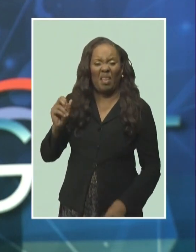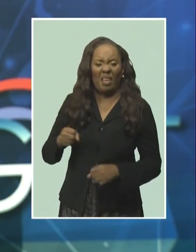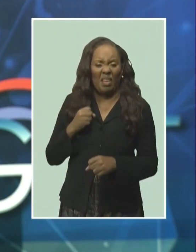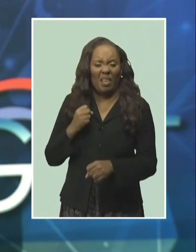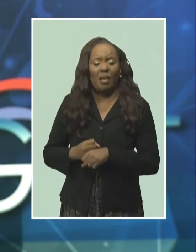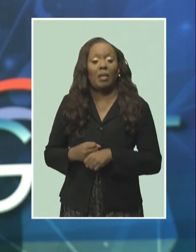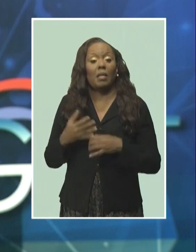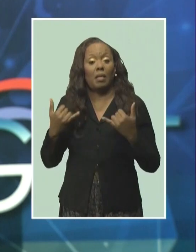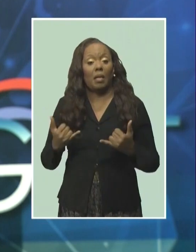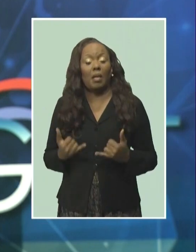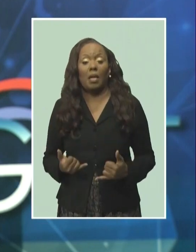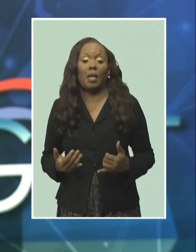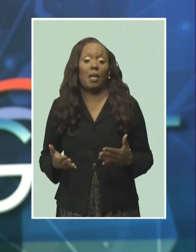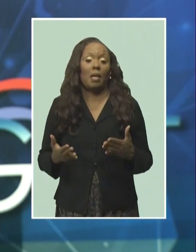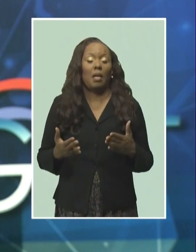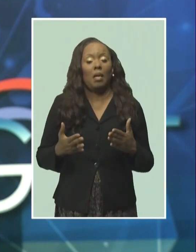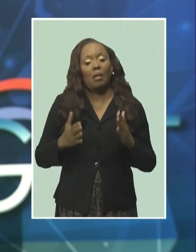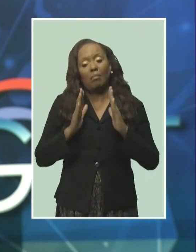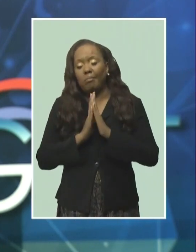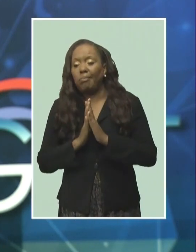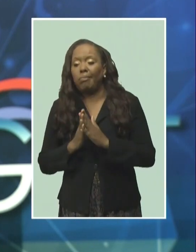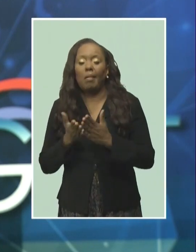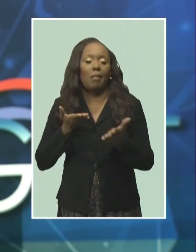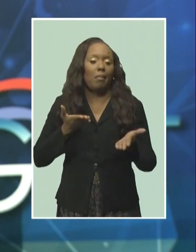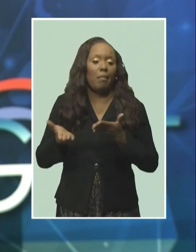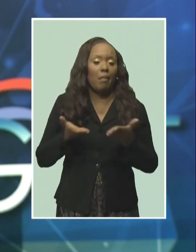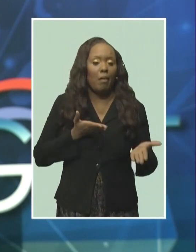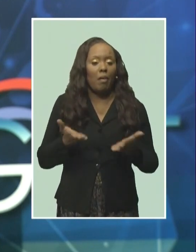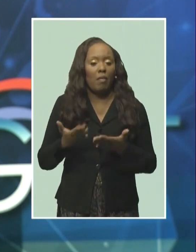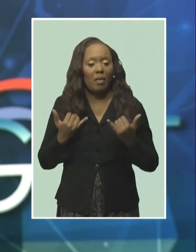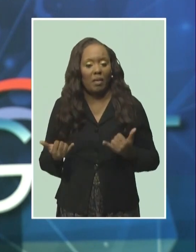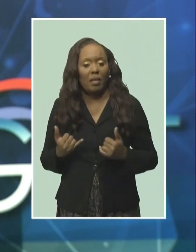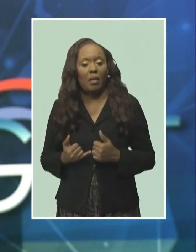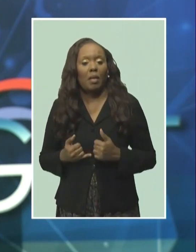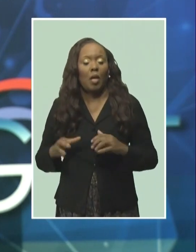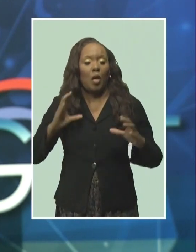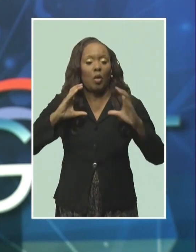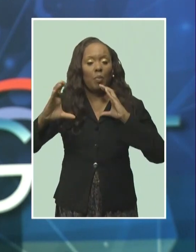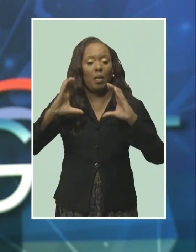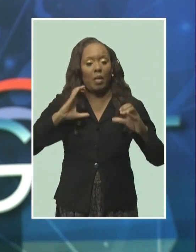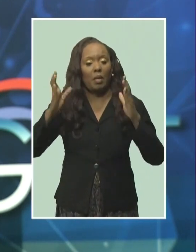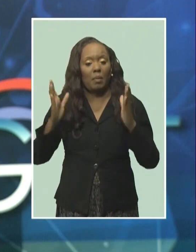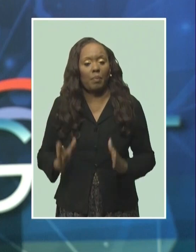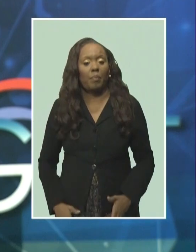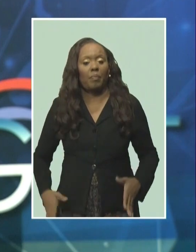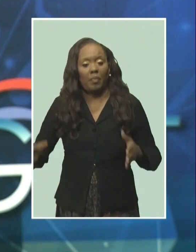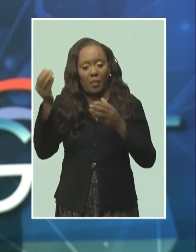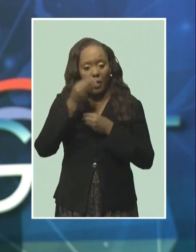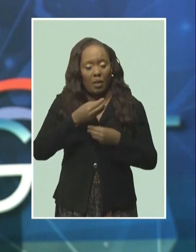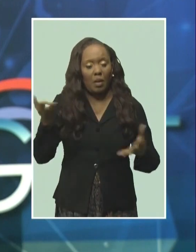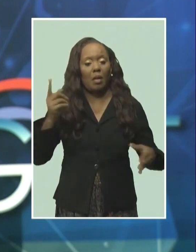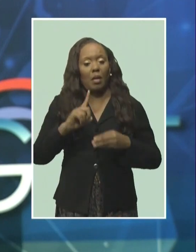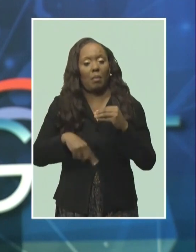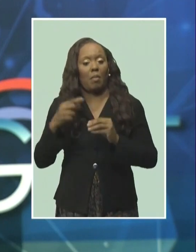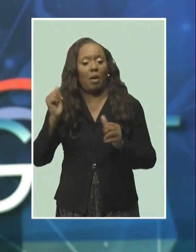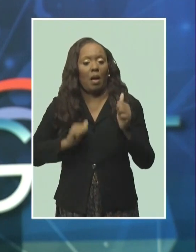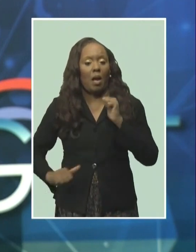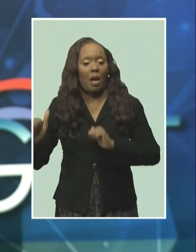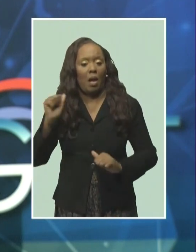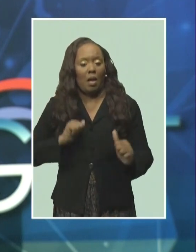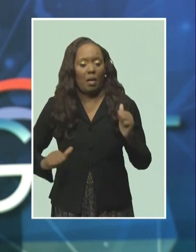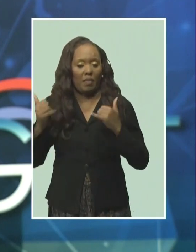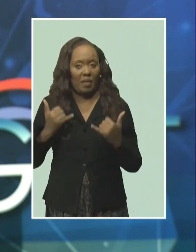Sunday, approximately 40 patients were waiting to be seen by its medical team. The hospital is reminding you, if you